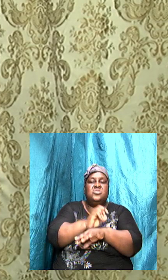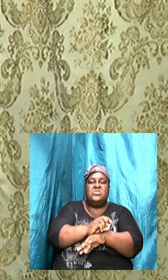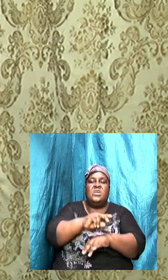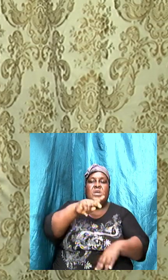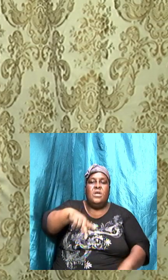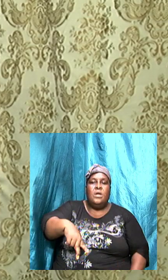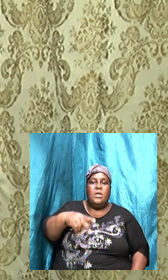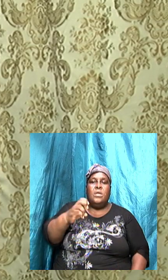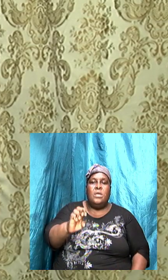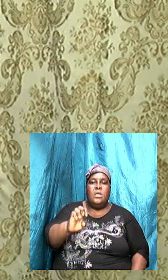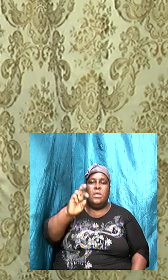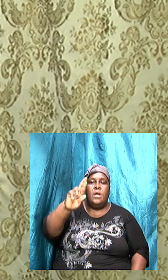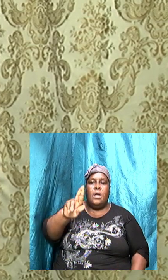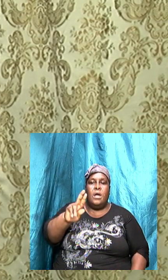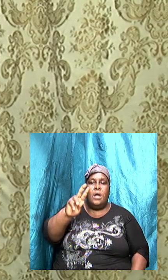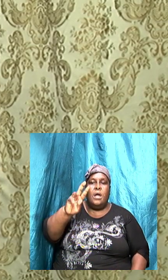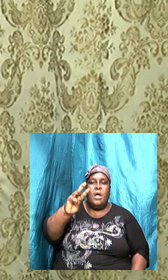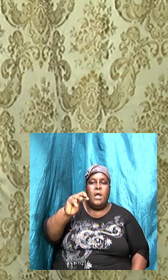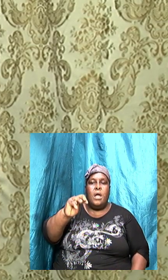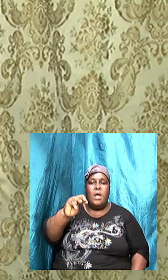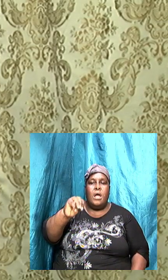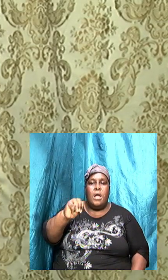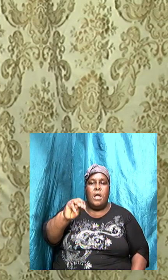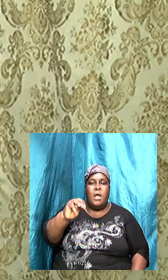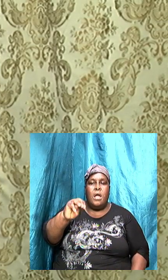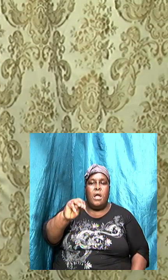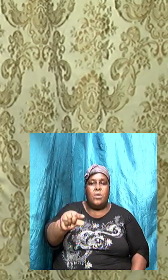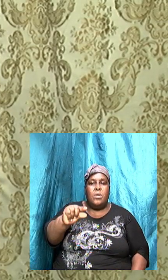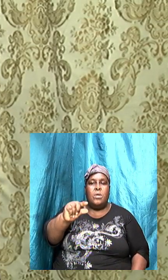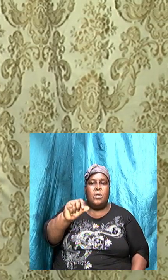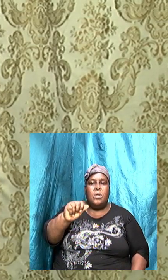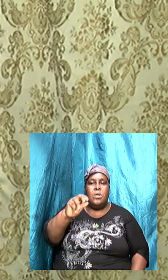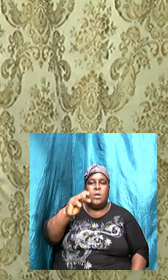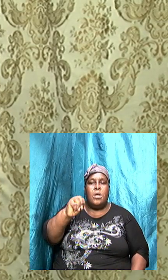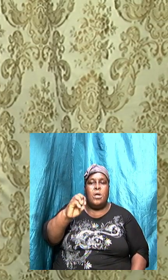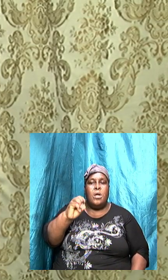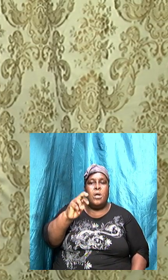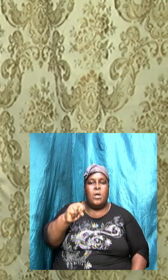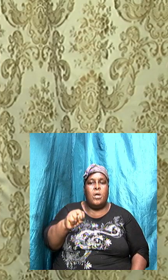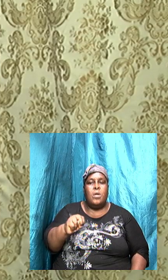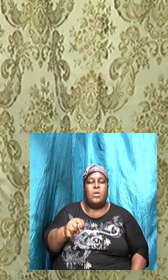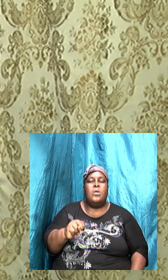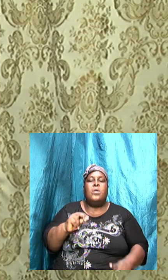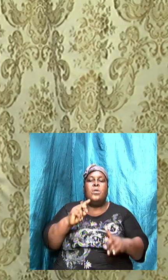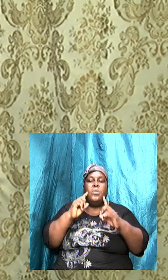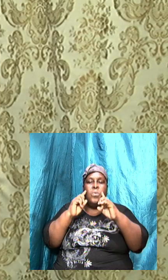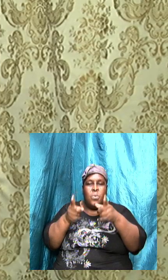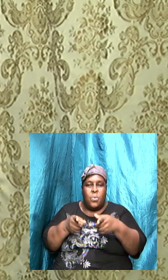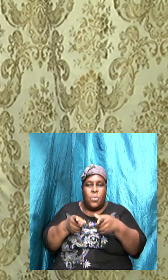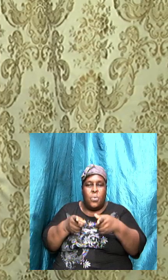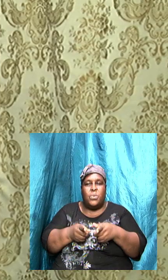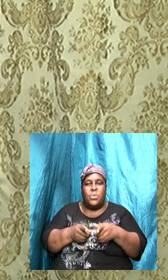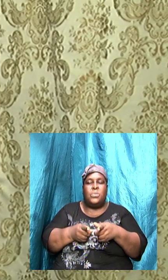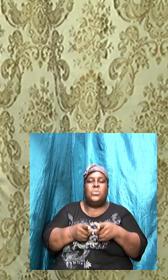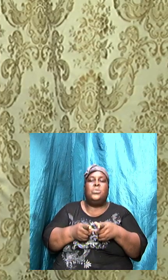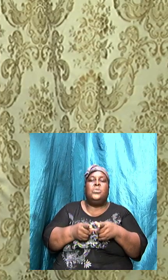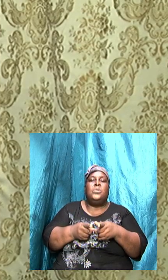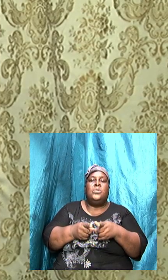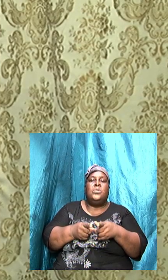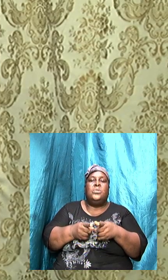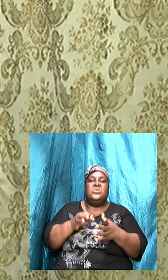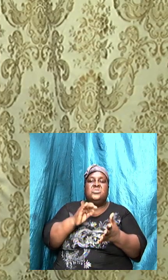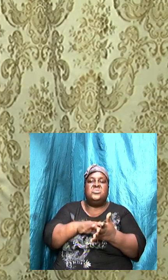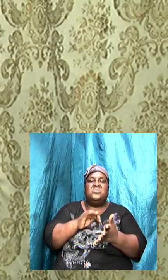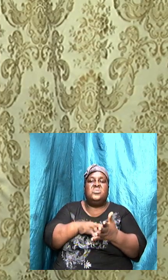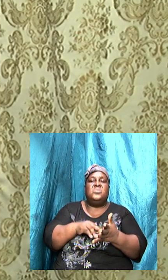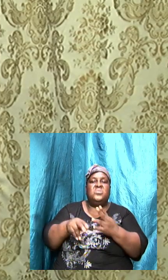We started looking at the church at Smyrna. And we were going through the the church, sorry, of Pergamos, and we were going